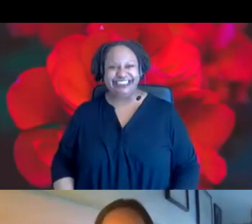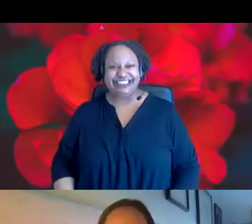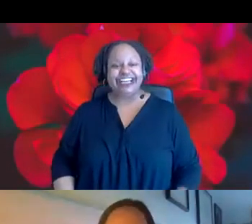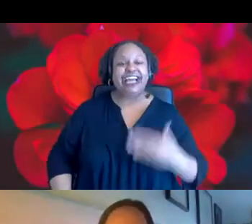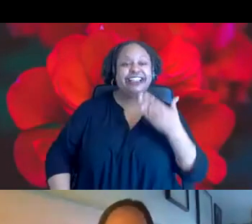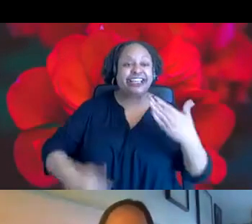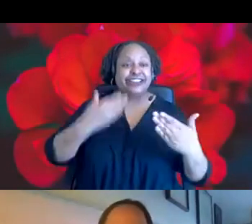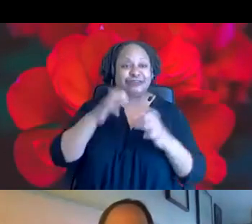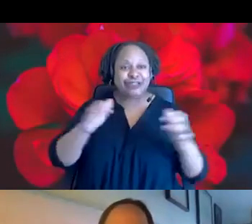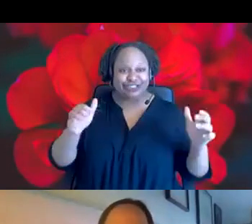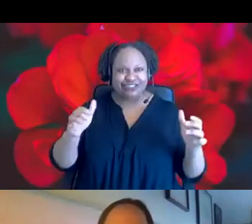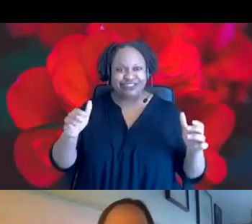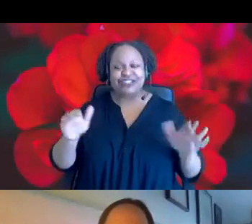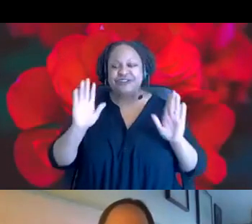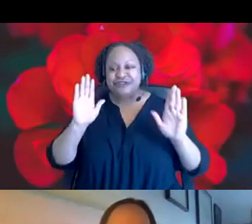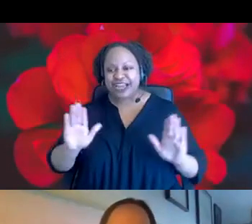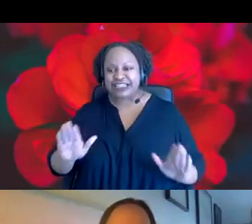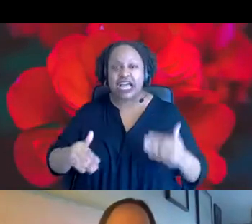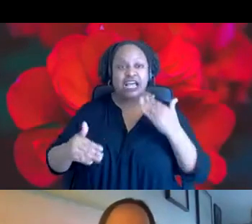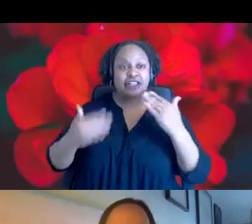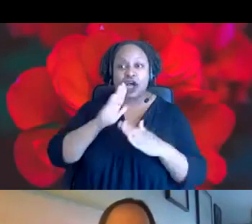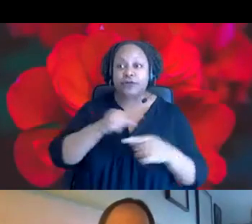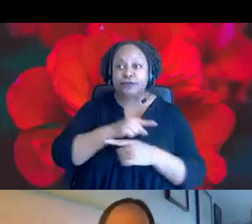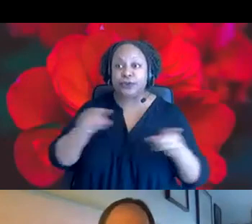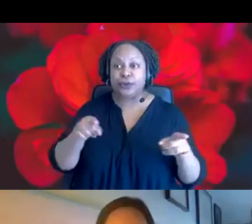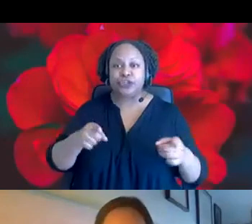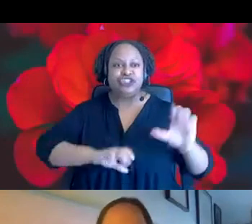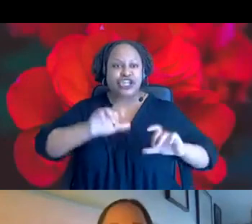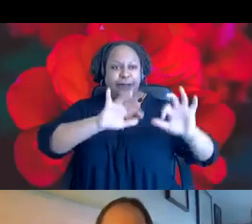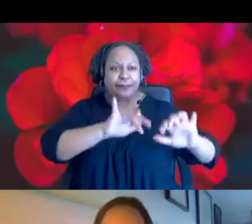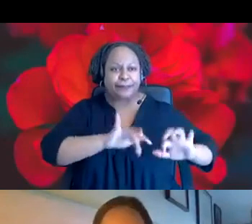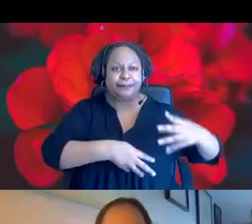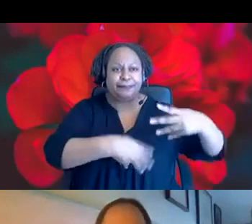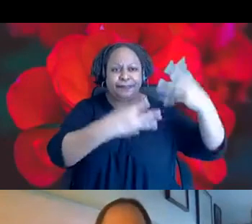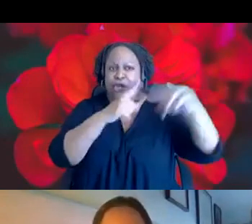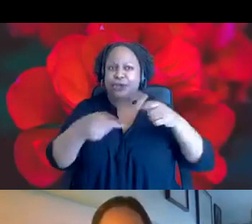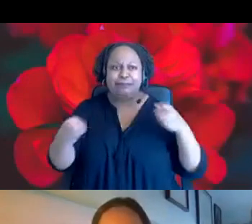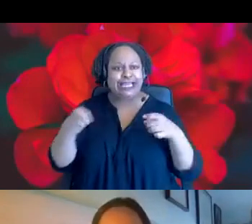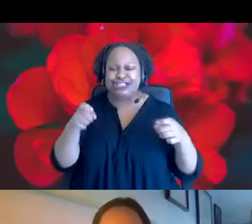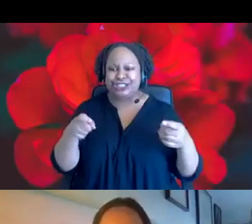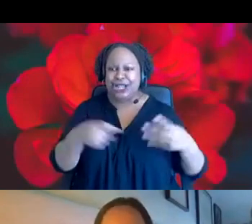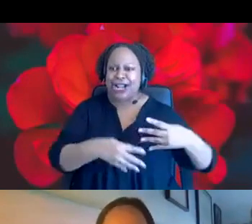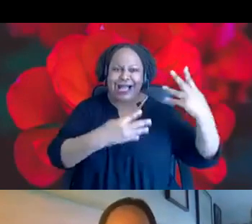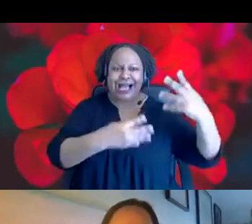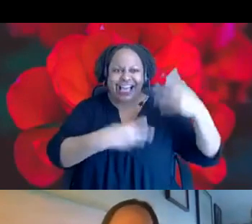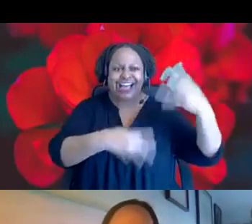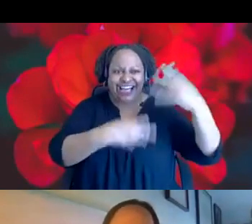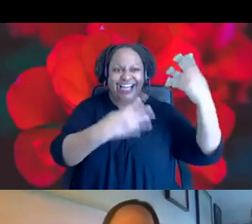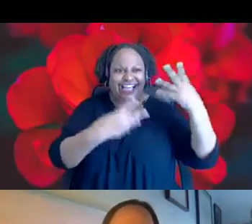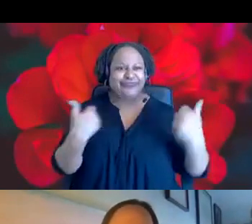thank you all so much. It was really great. And thanks to all of you who are putting stuff in the chat. I couldn't manage it. It was at